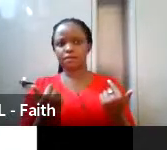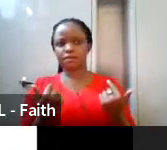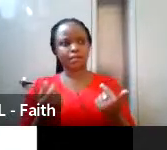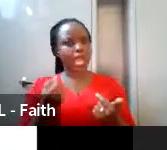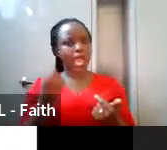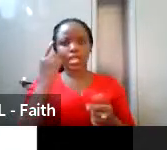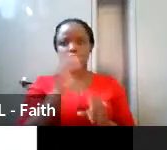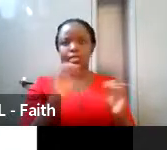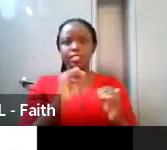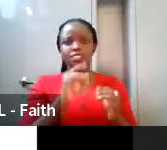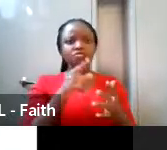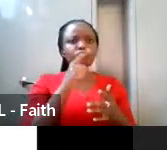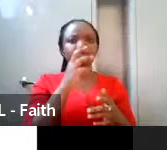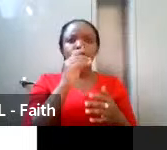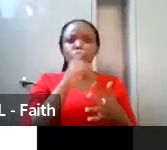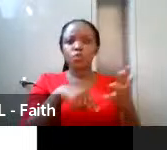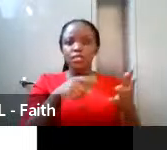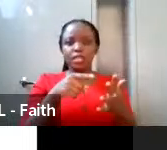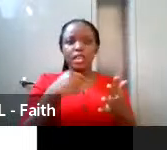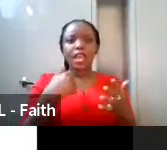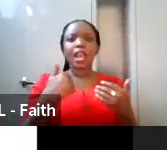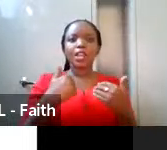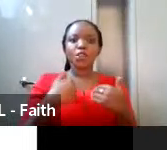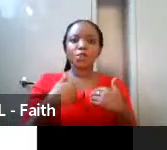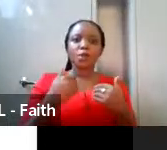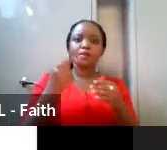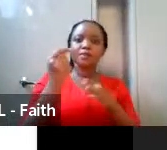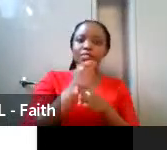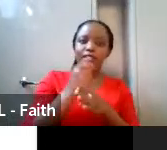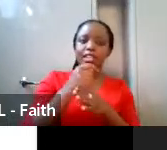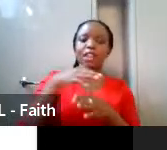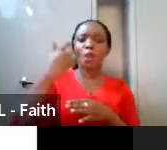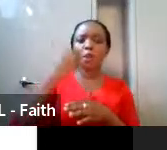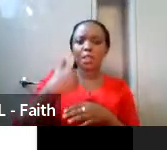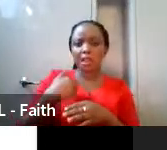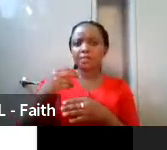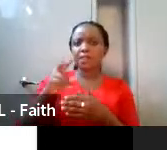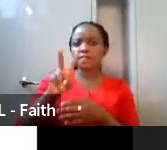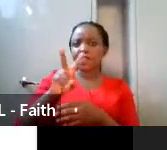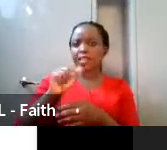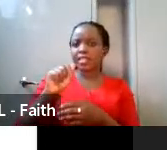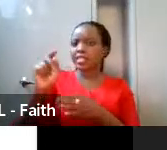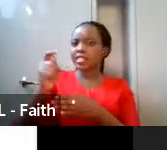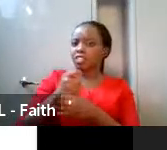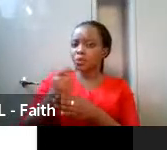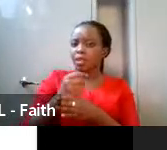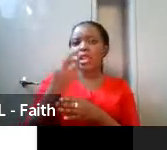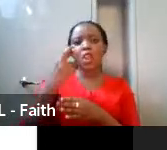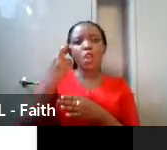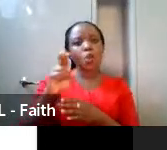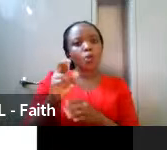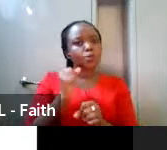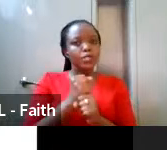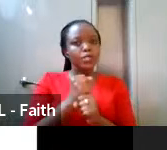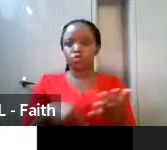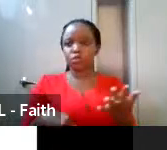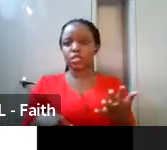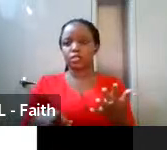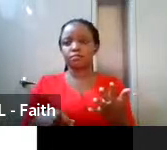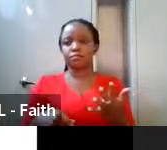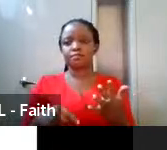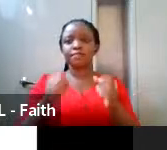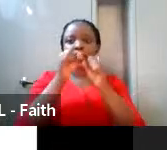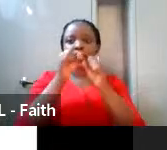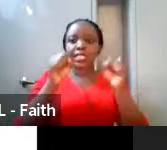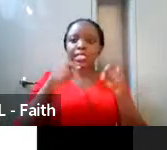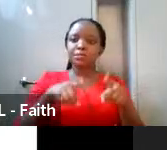it. Are there days that you train, we just there's within the system itself,